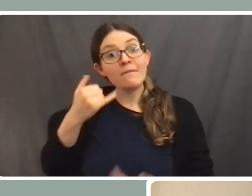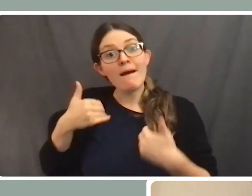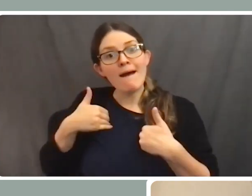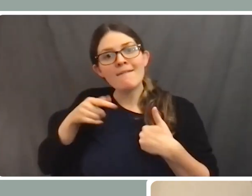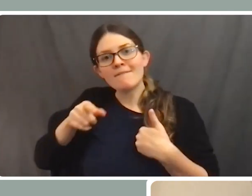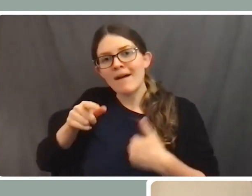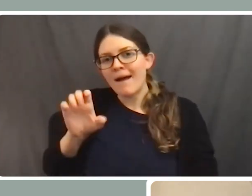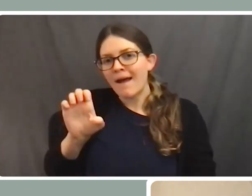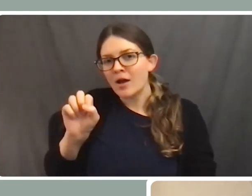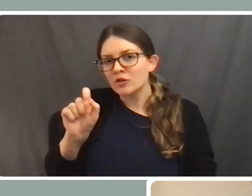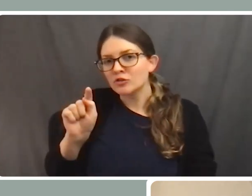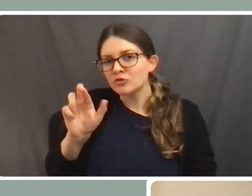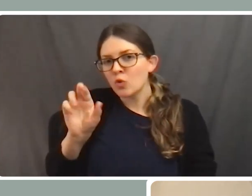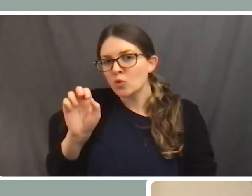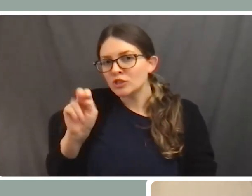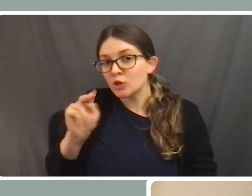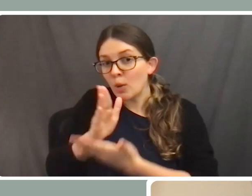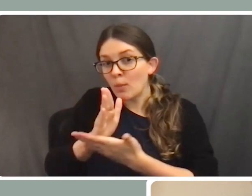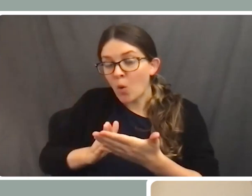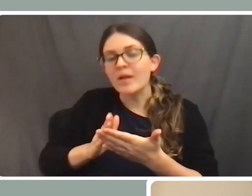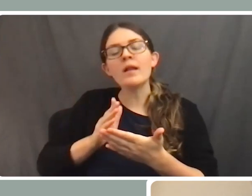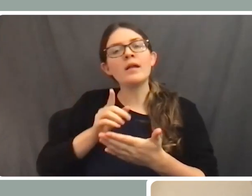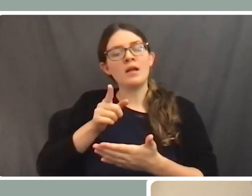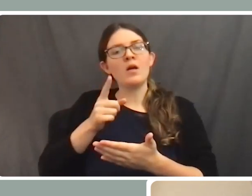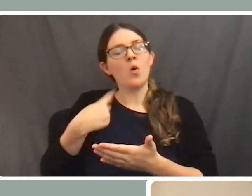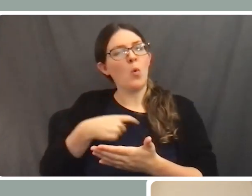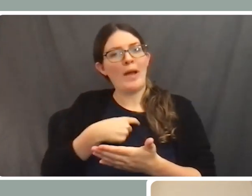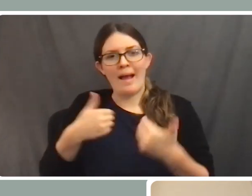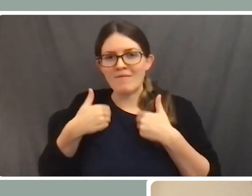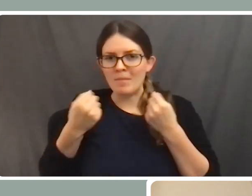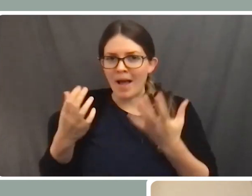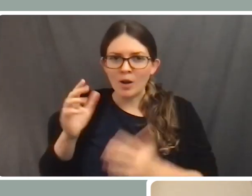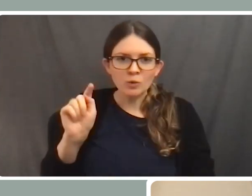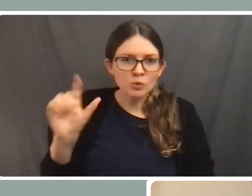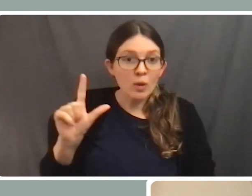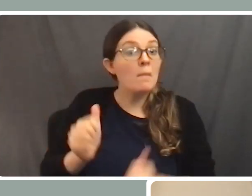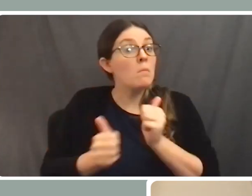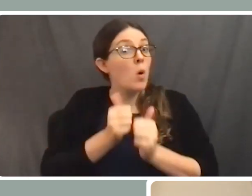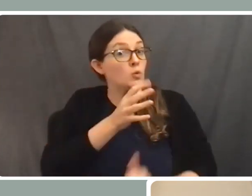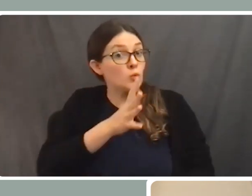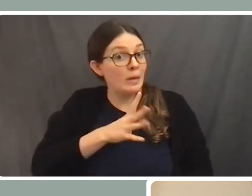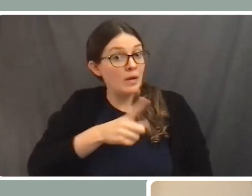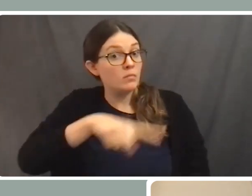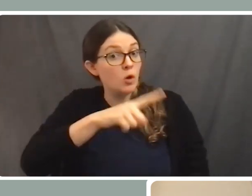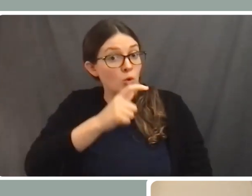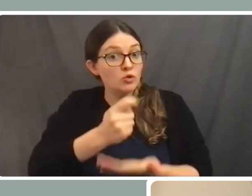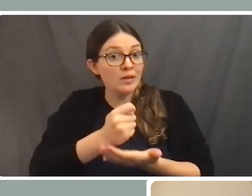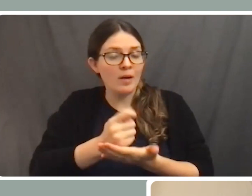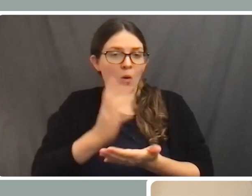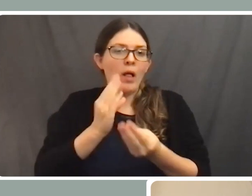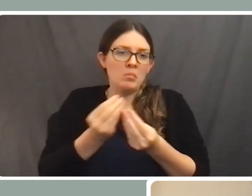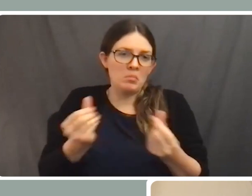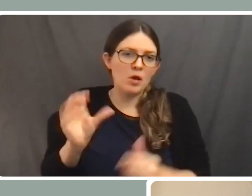breast cancers, that, the overwhelming majority of women with those treatments will be cured of their breast